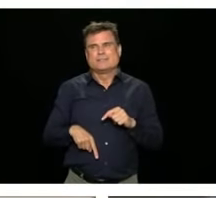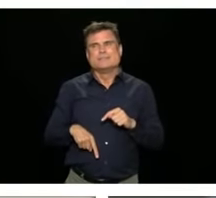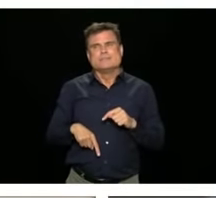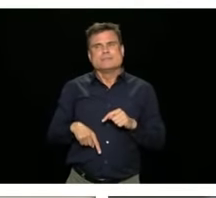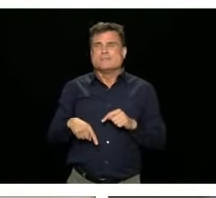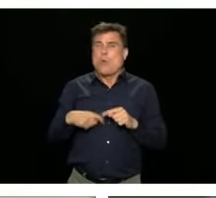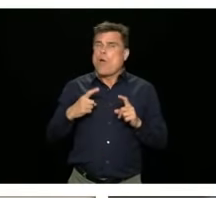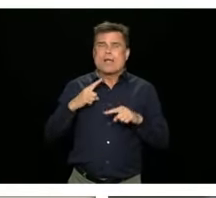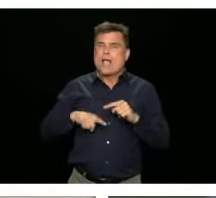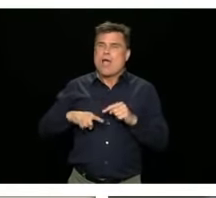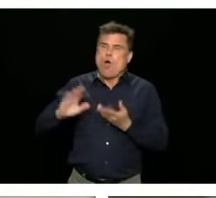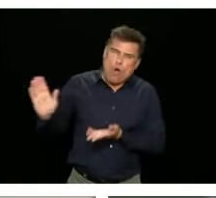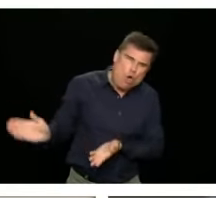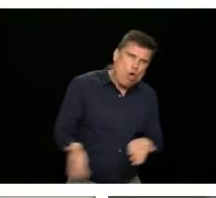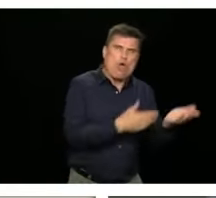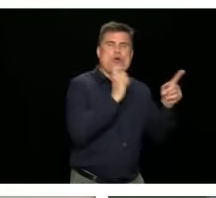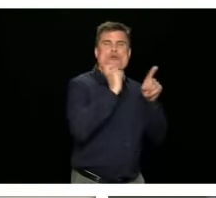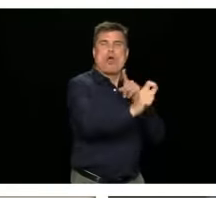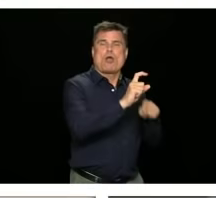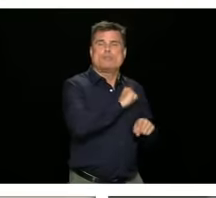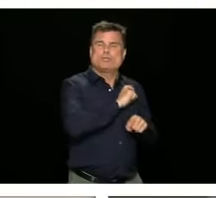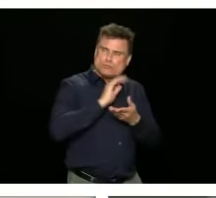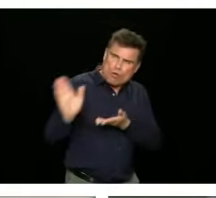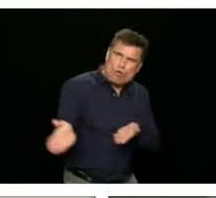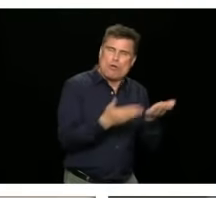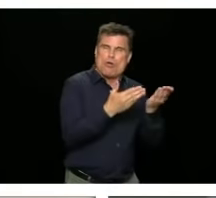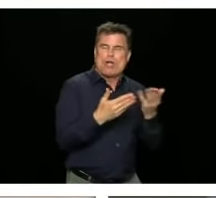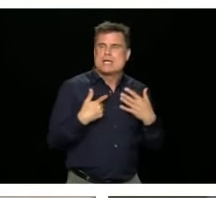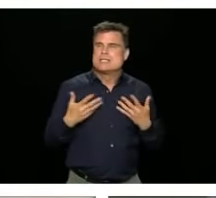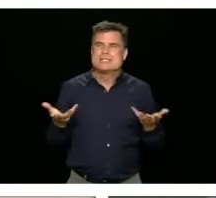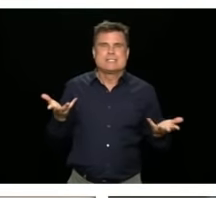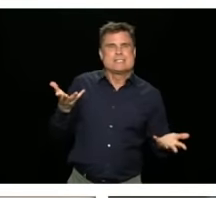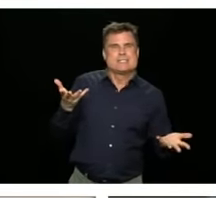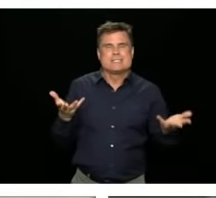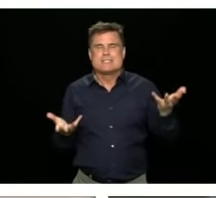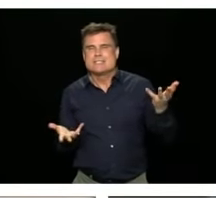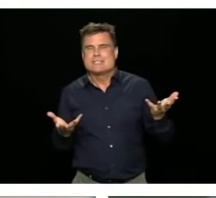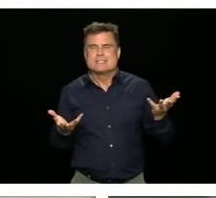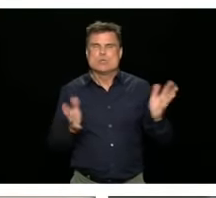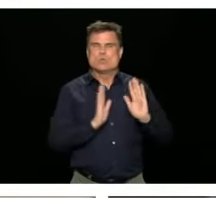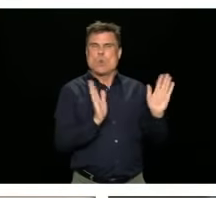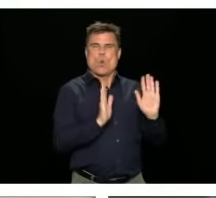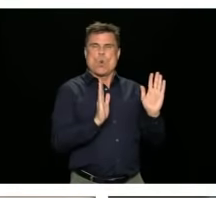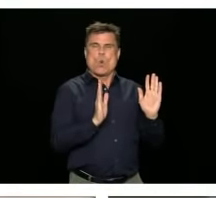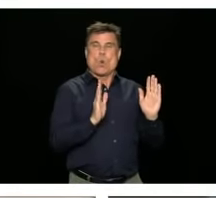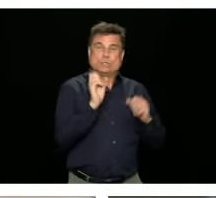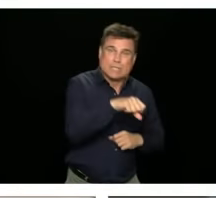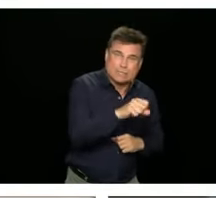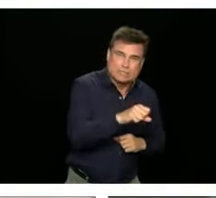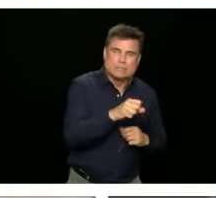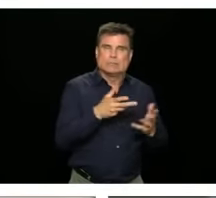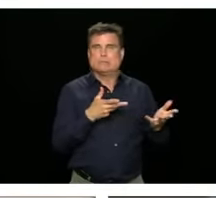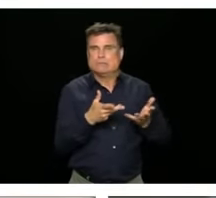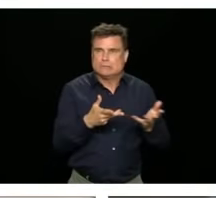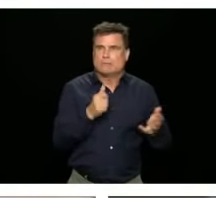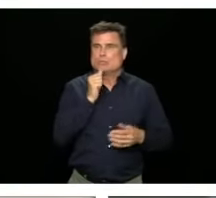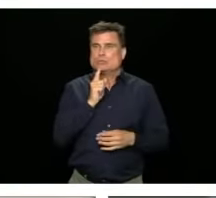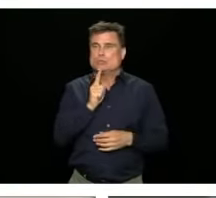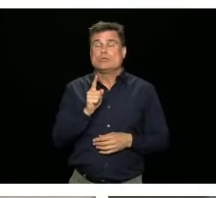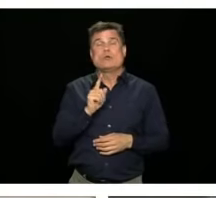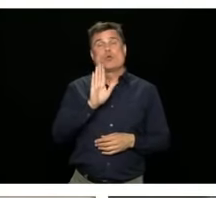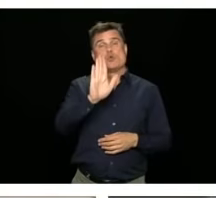whether I should call the police or not. In fact, I think this question highlights the fact that we need additional